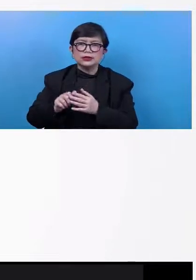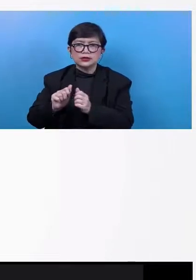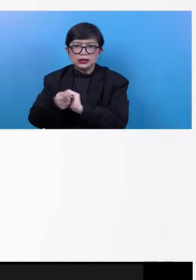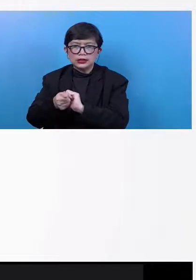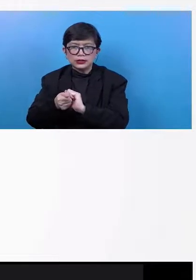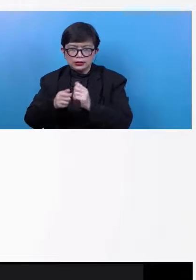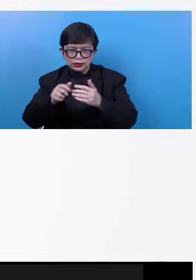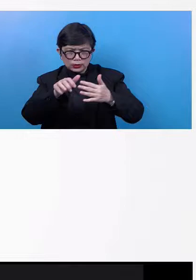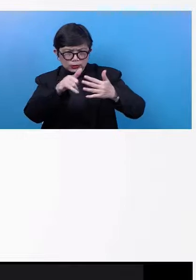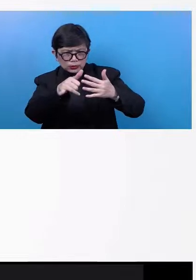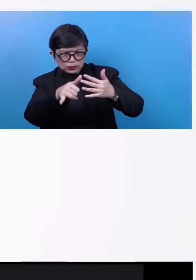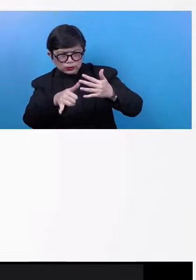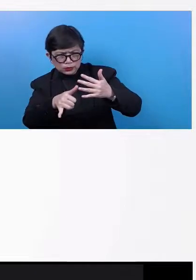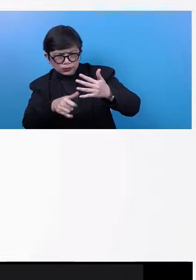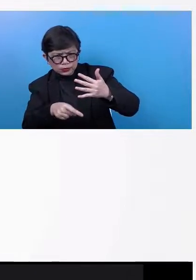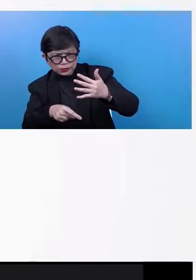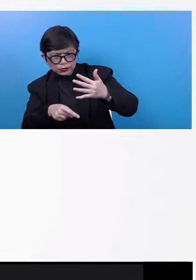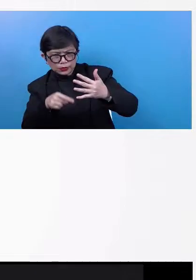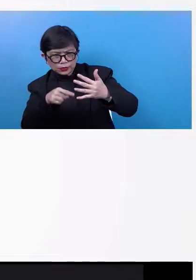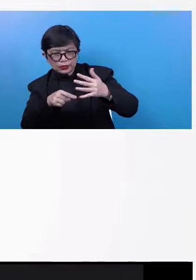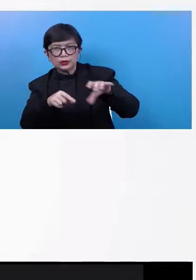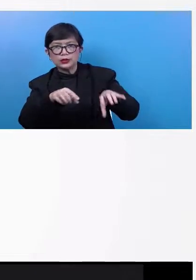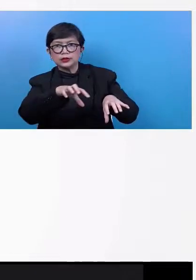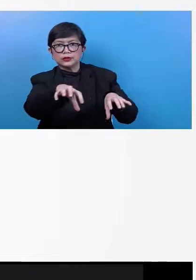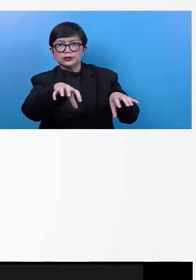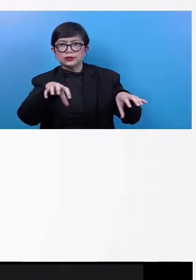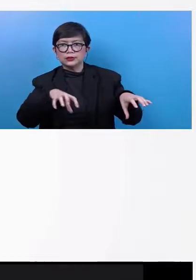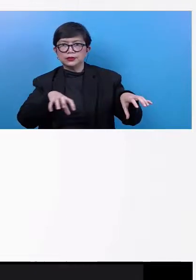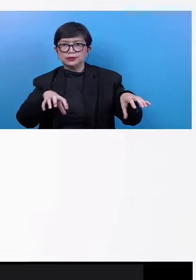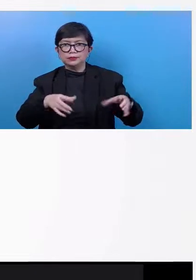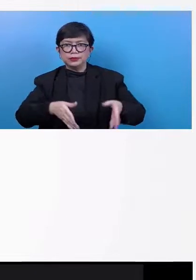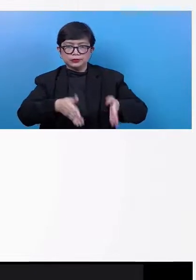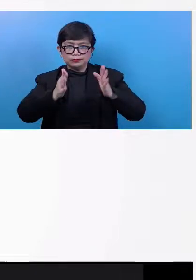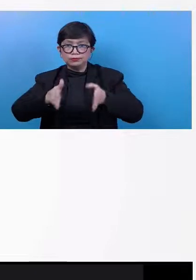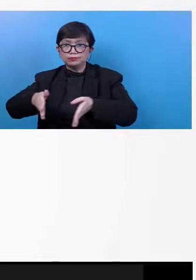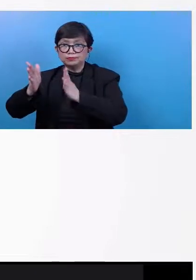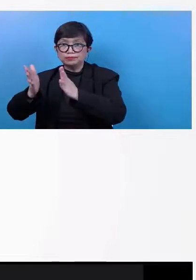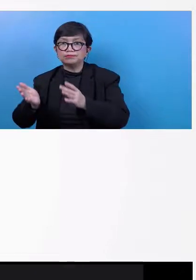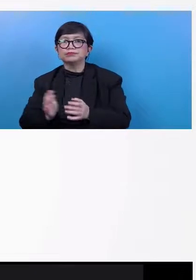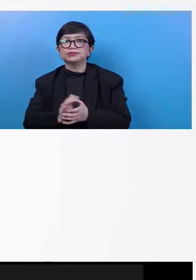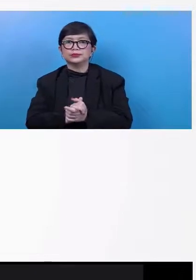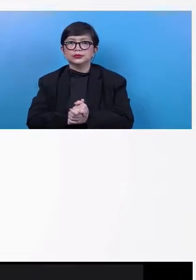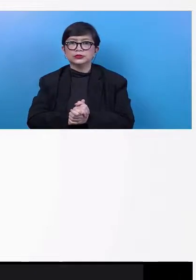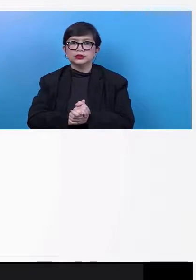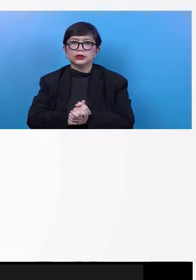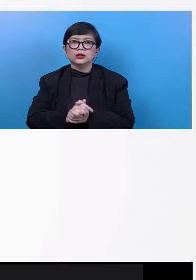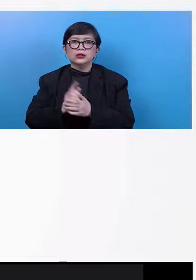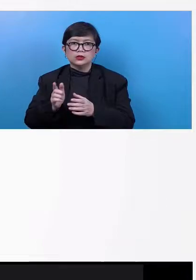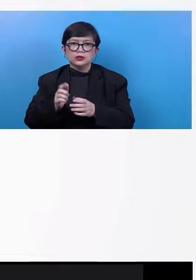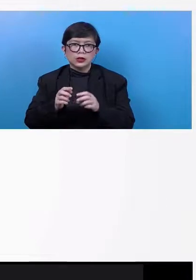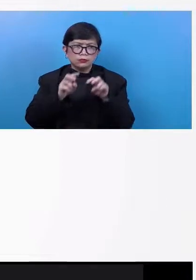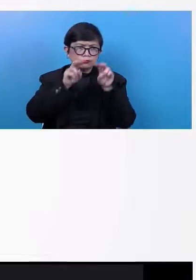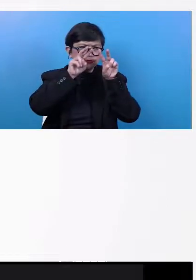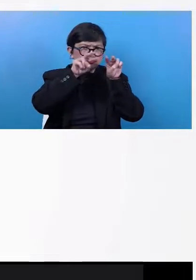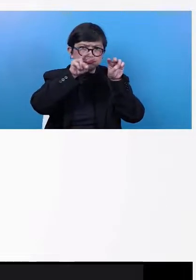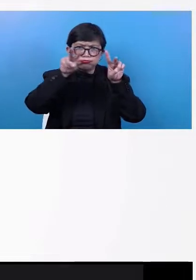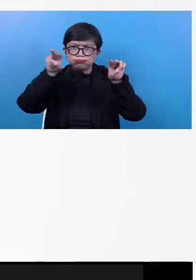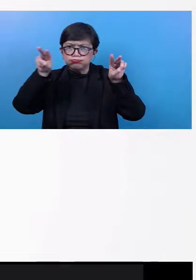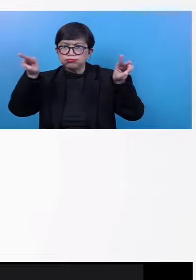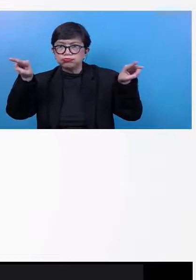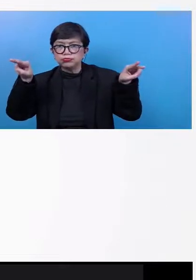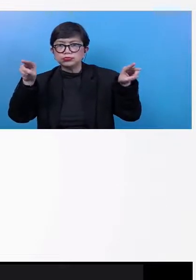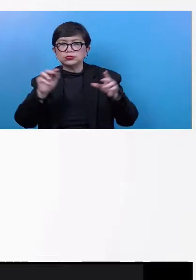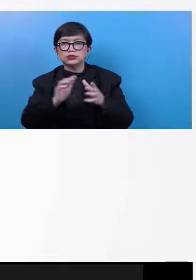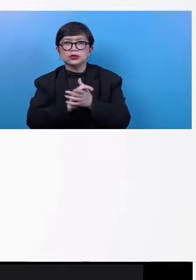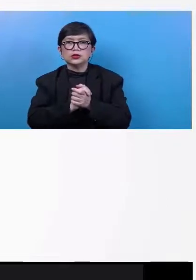in the locations of the infrastructure. We need to explore different recovery strategies to know what